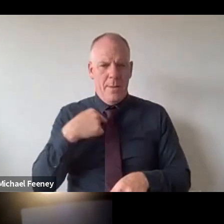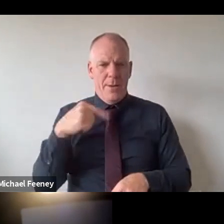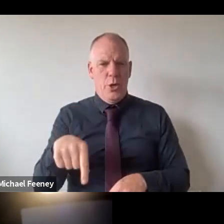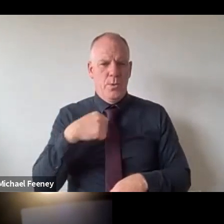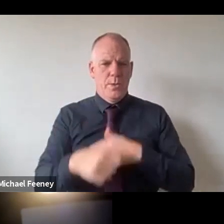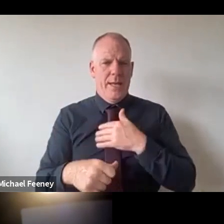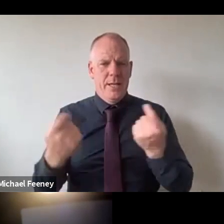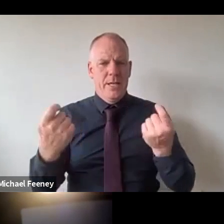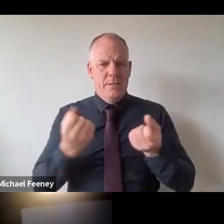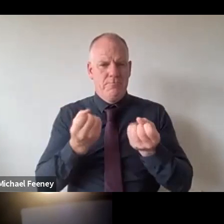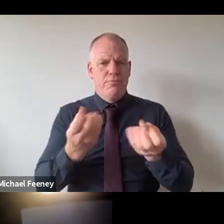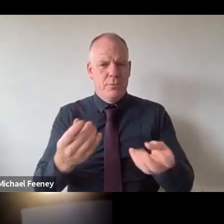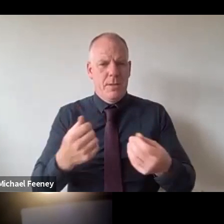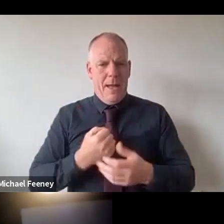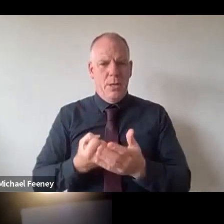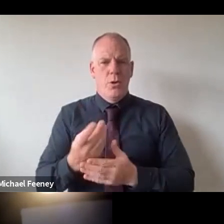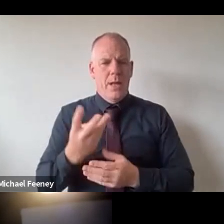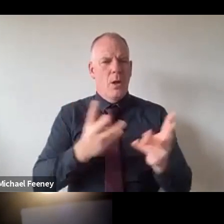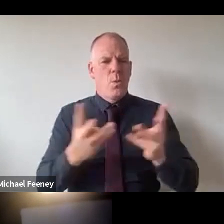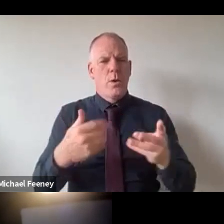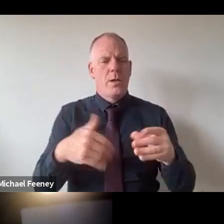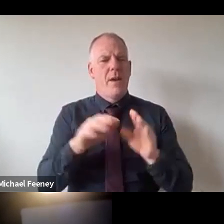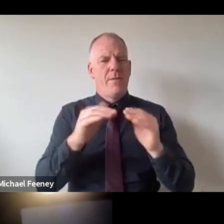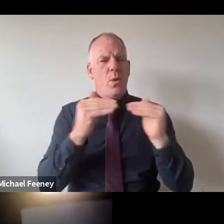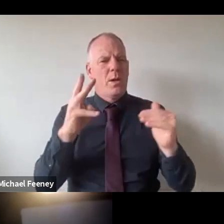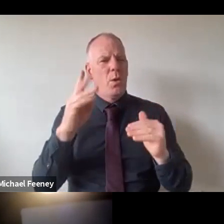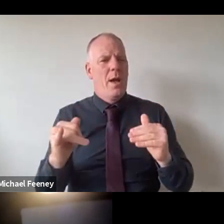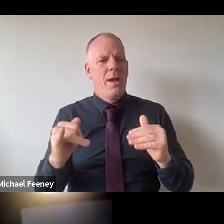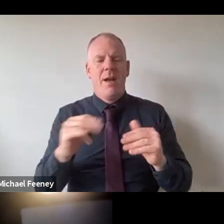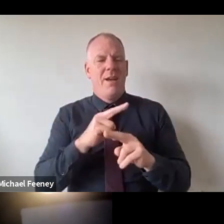my story and why I'm working in the area of equality and human rights.